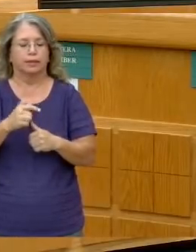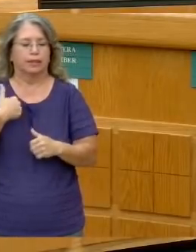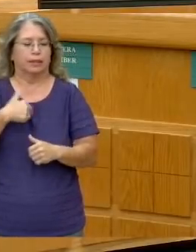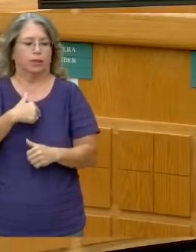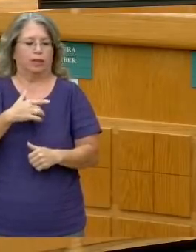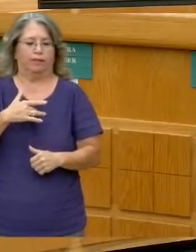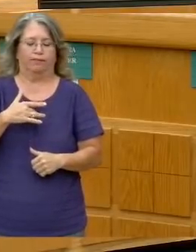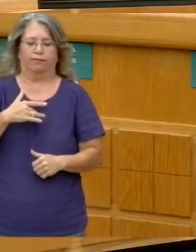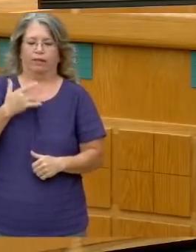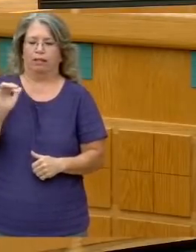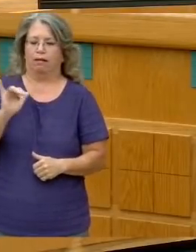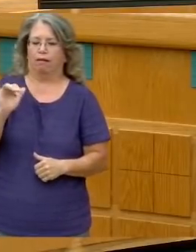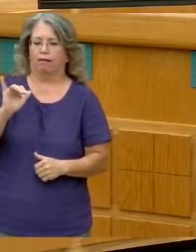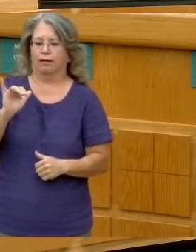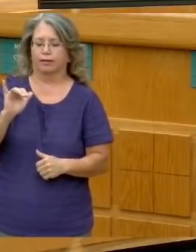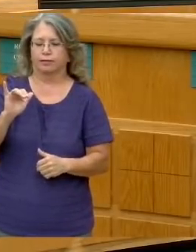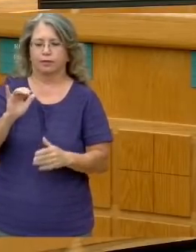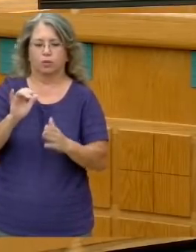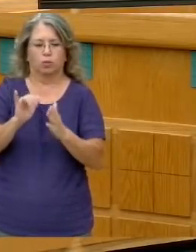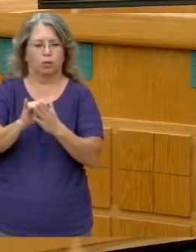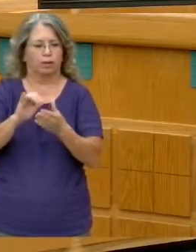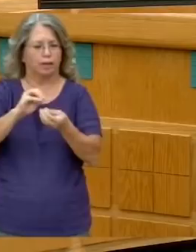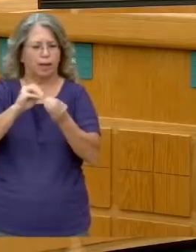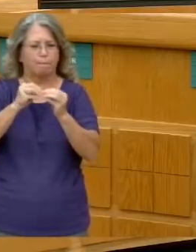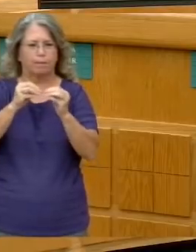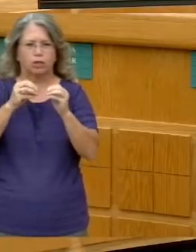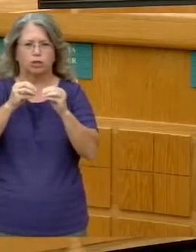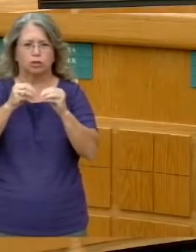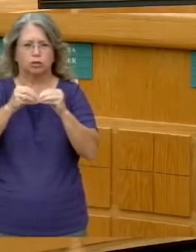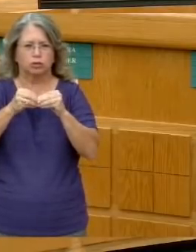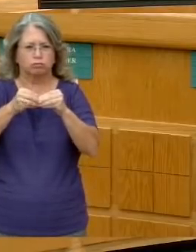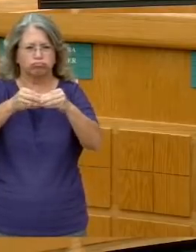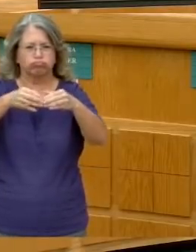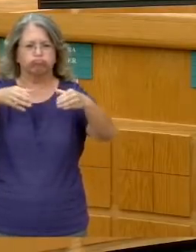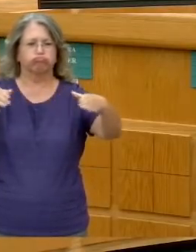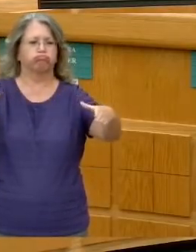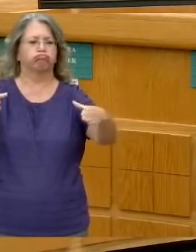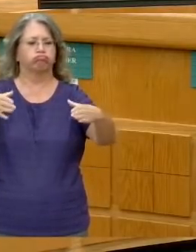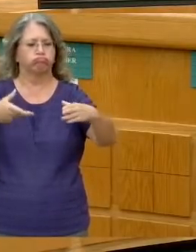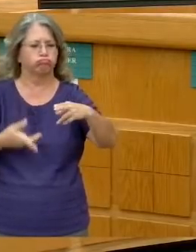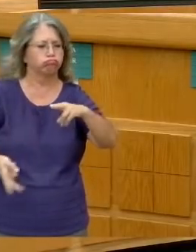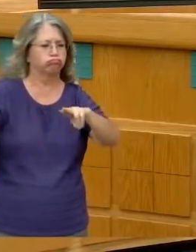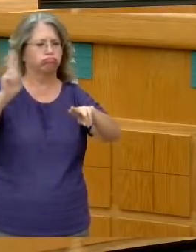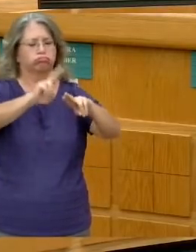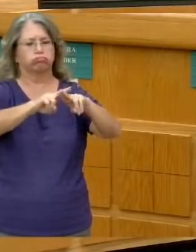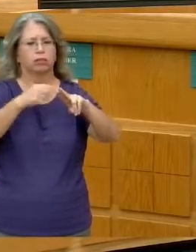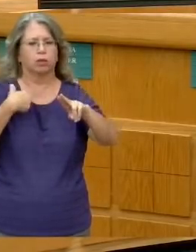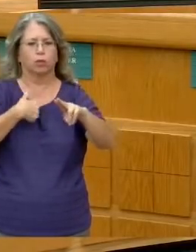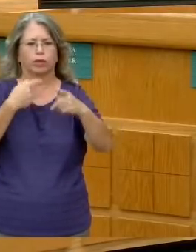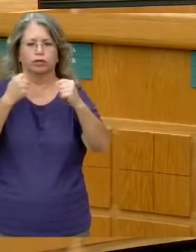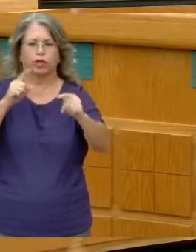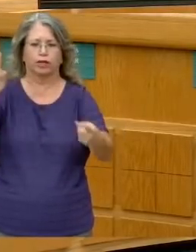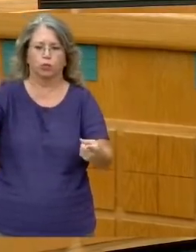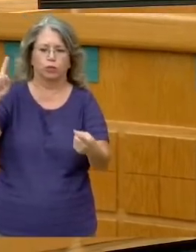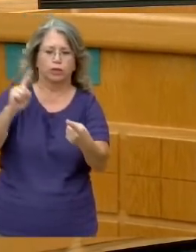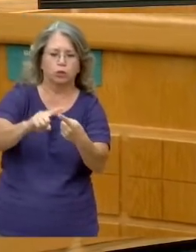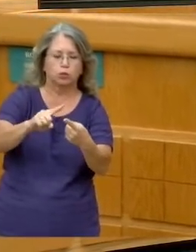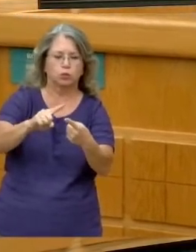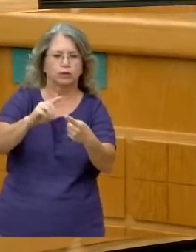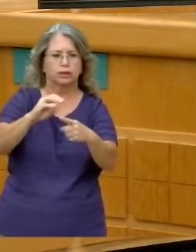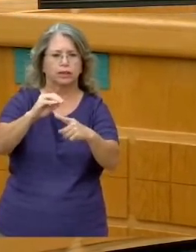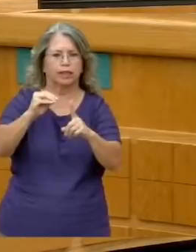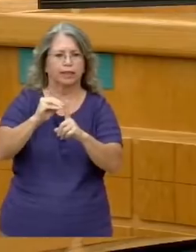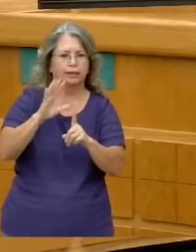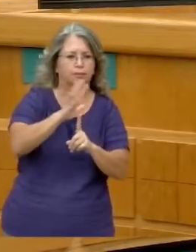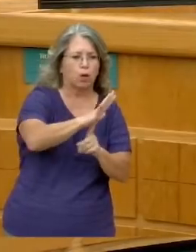with the continuing spread and the growth that we just are trying to reduce as many potential exposure options as